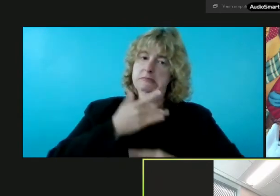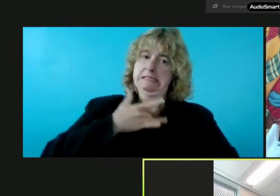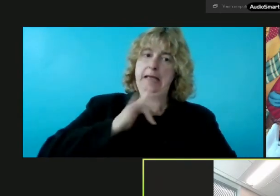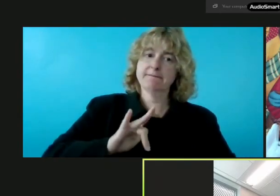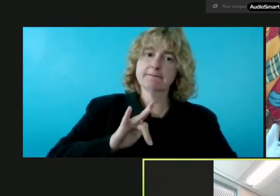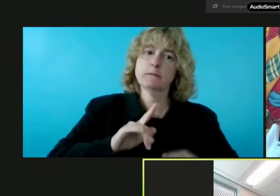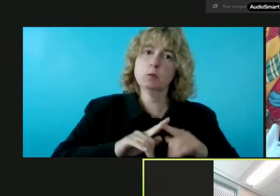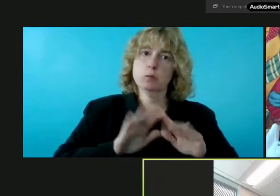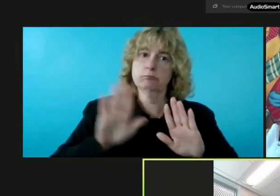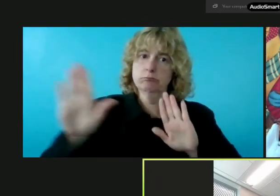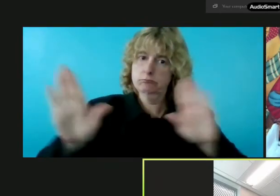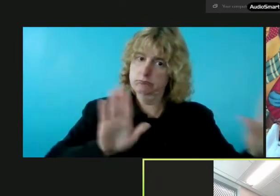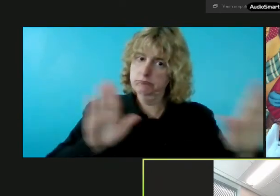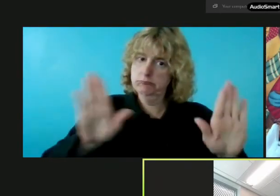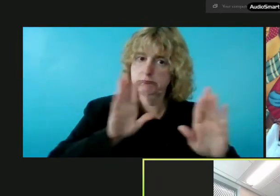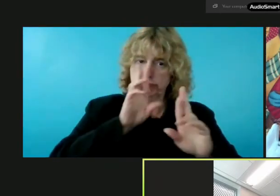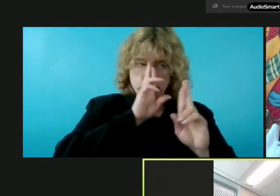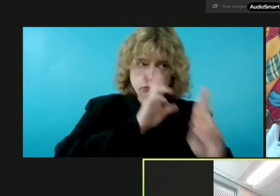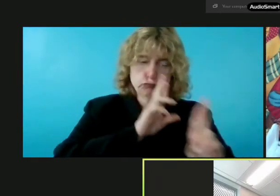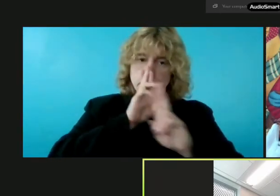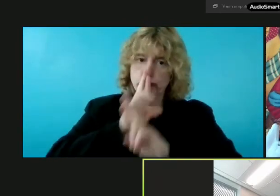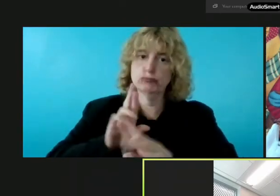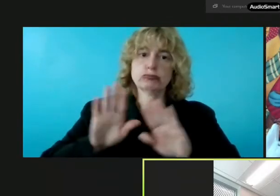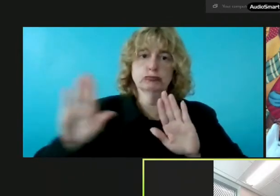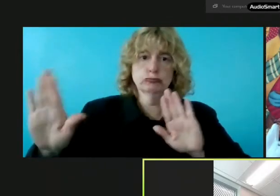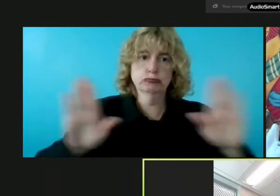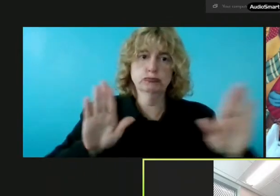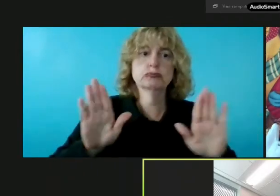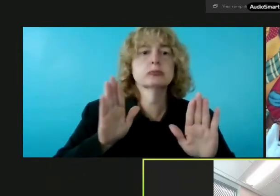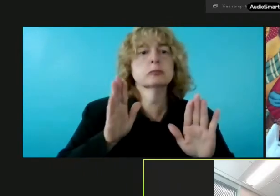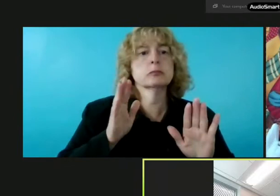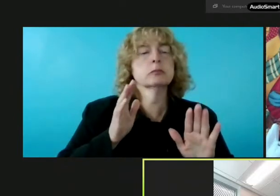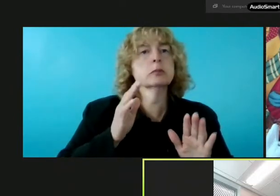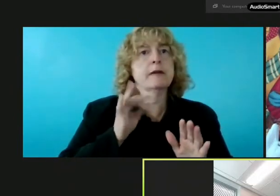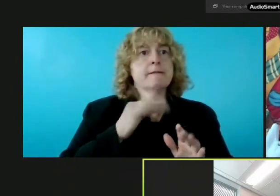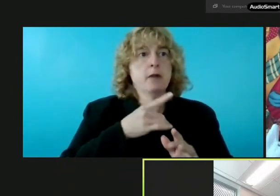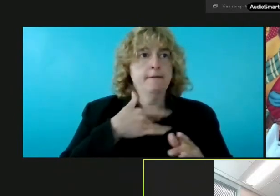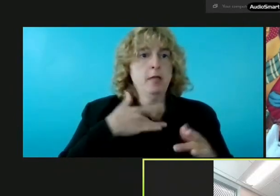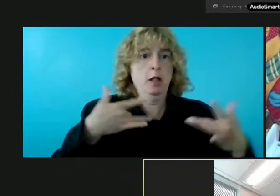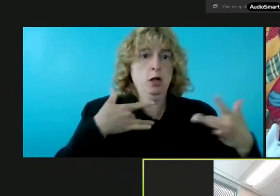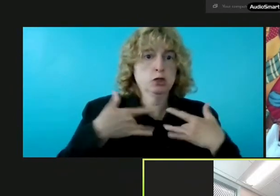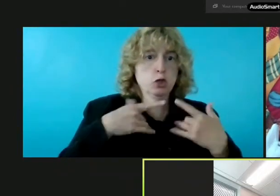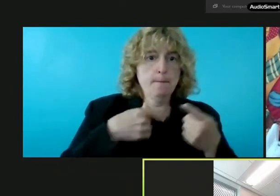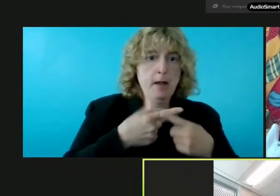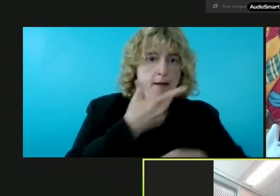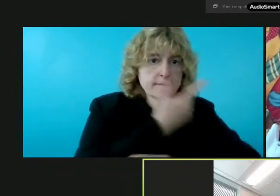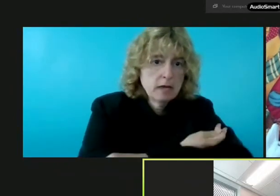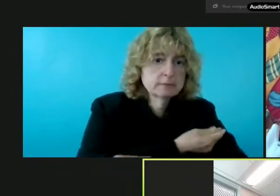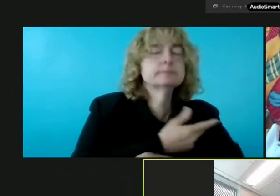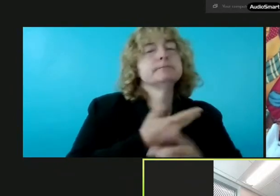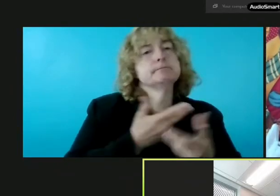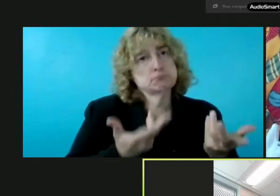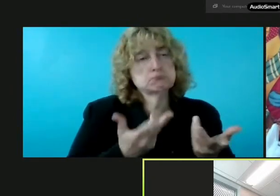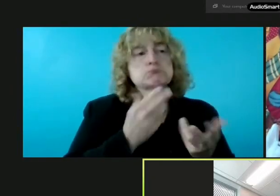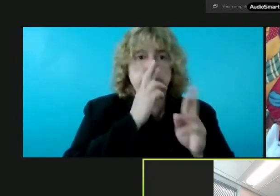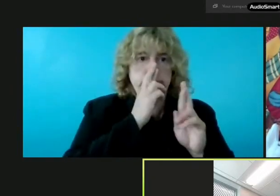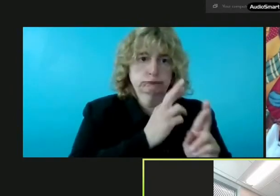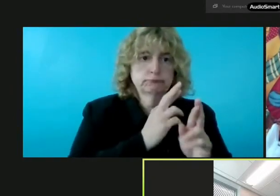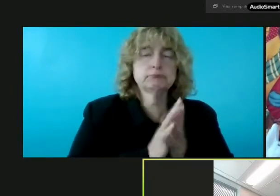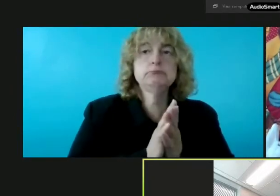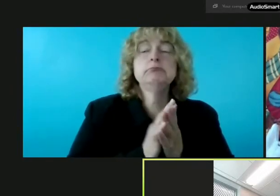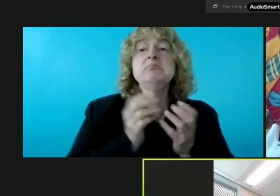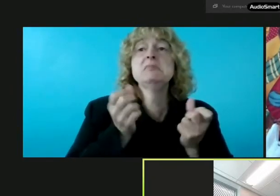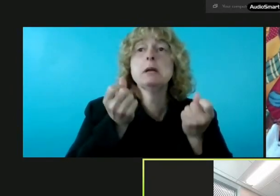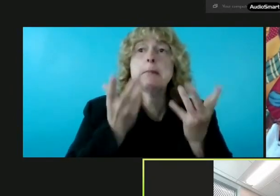that have some concerns around obtaining the vaccine. A lot of employers, especially the